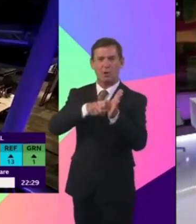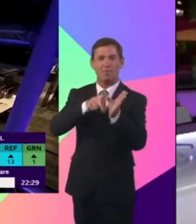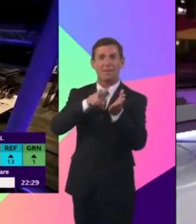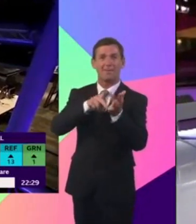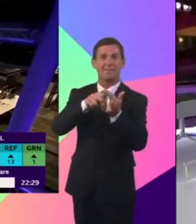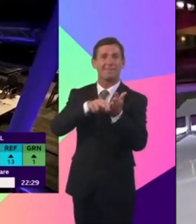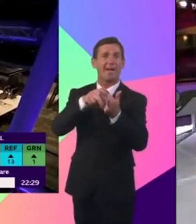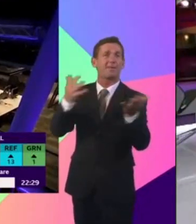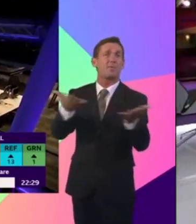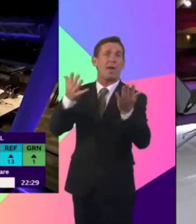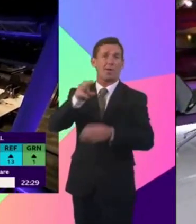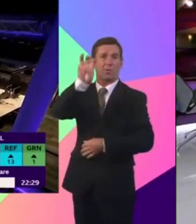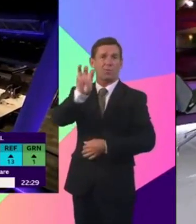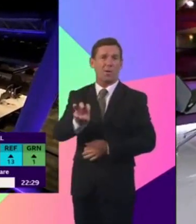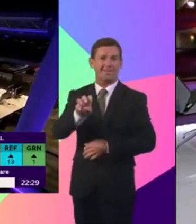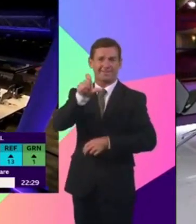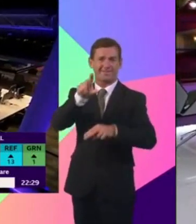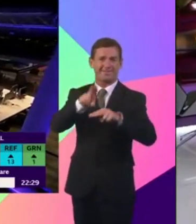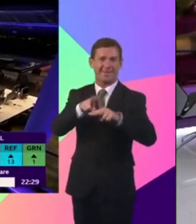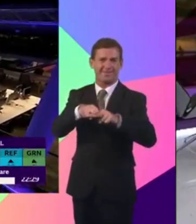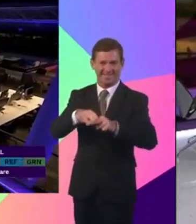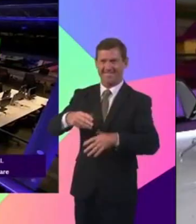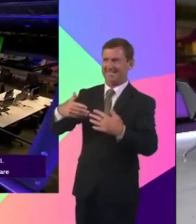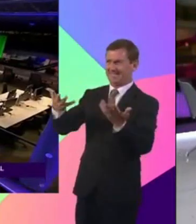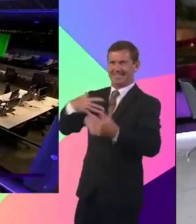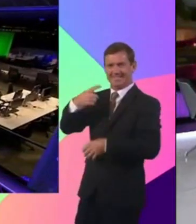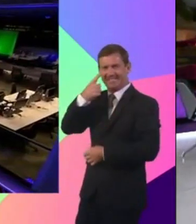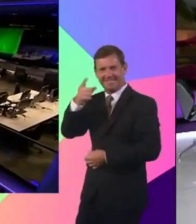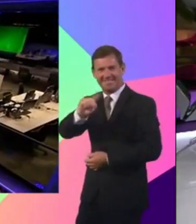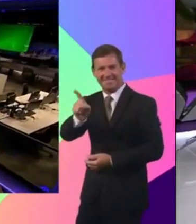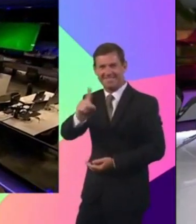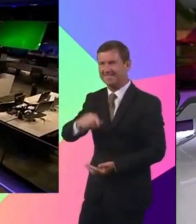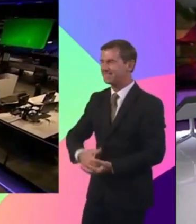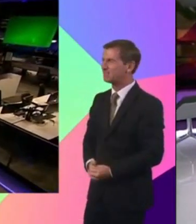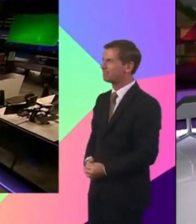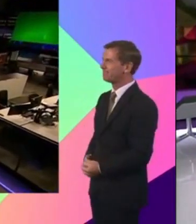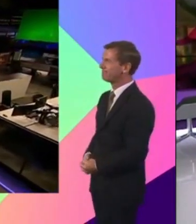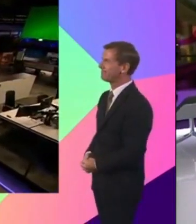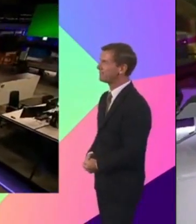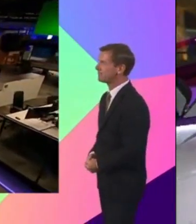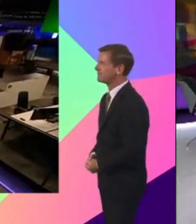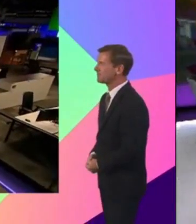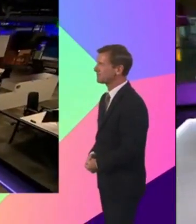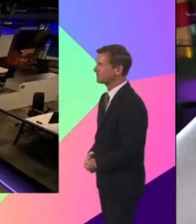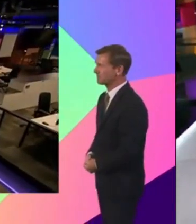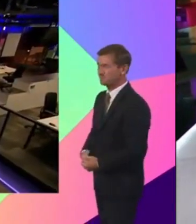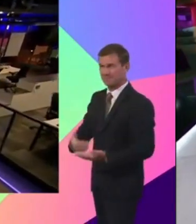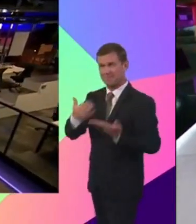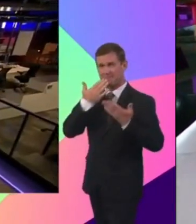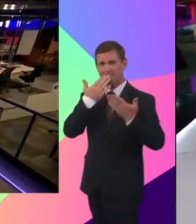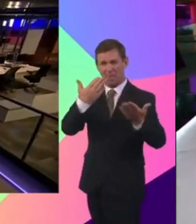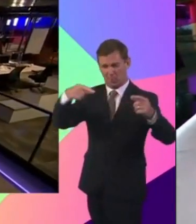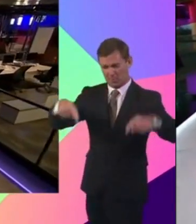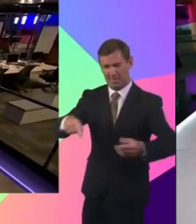that yellow across Scotland. Up until last night, that was mainly red.